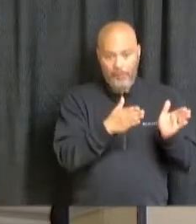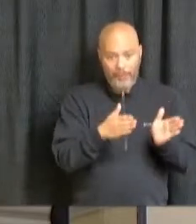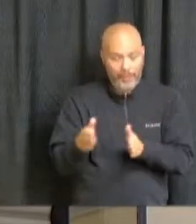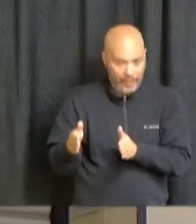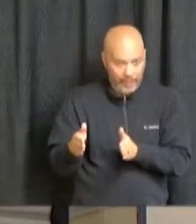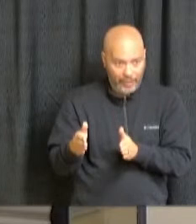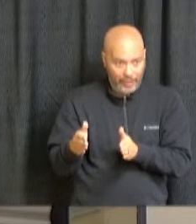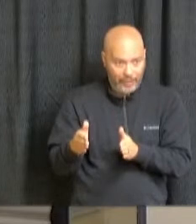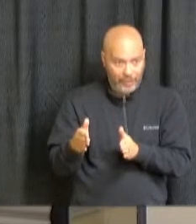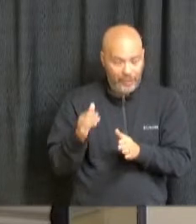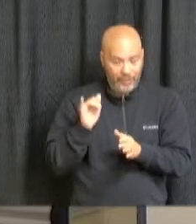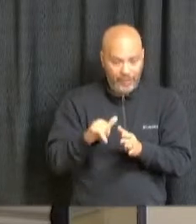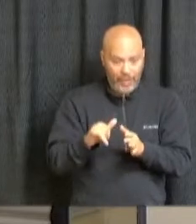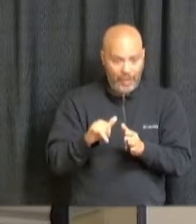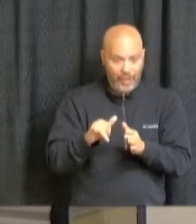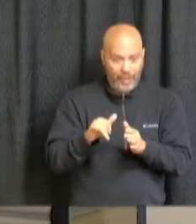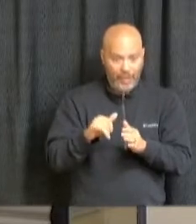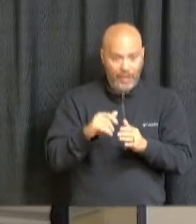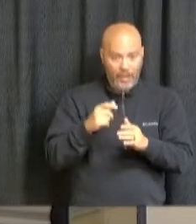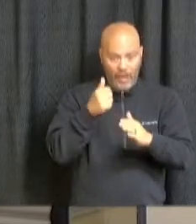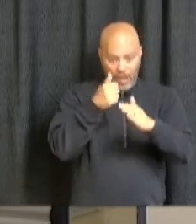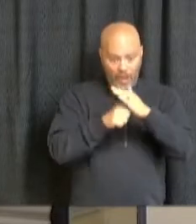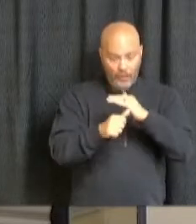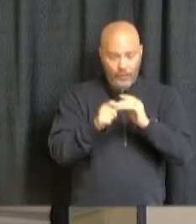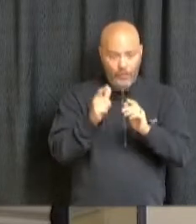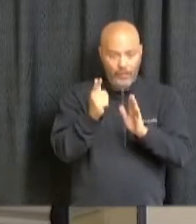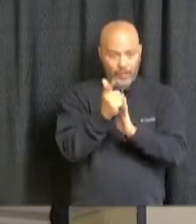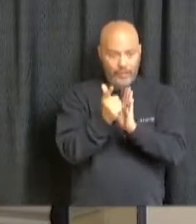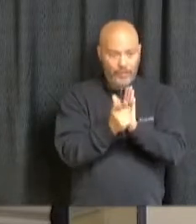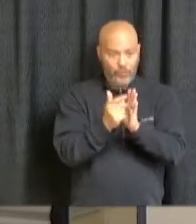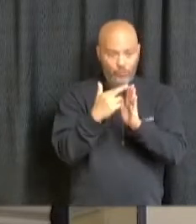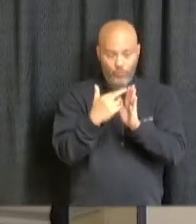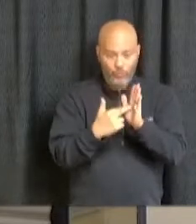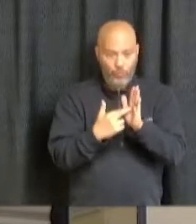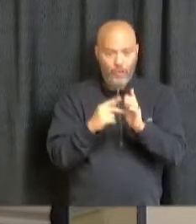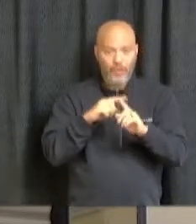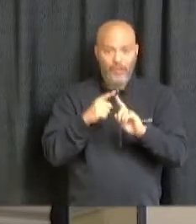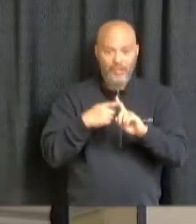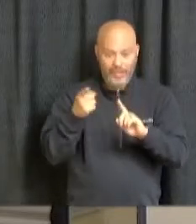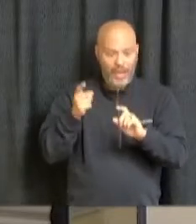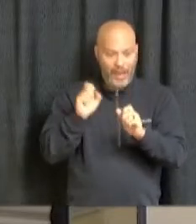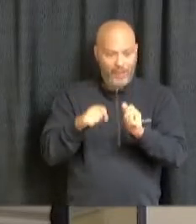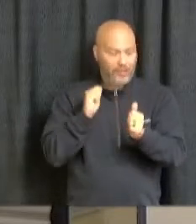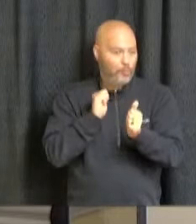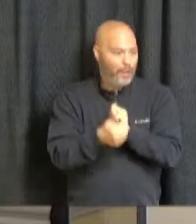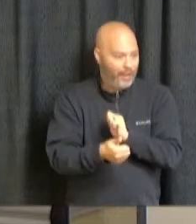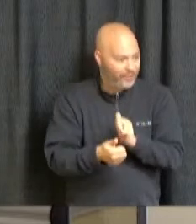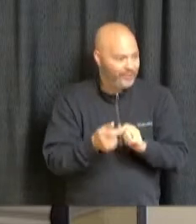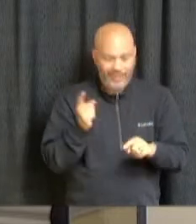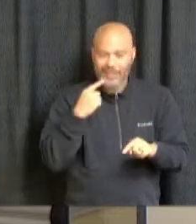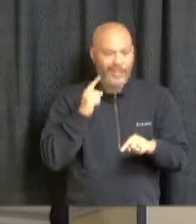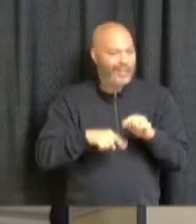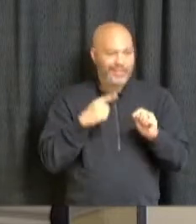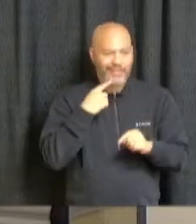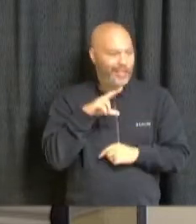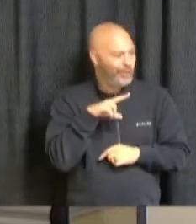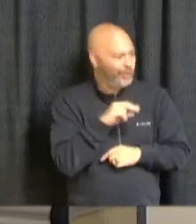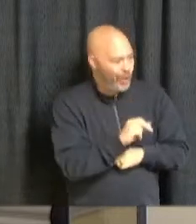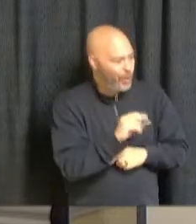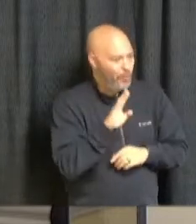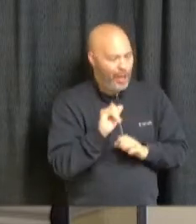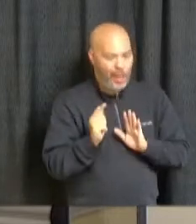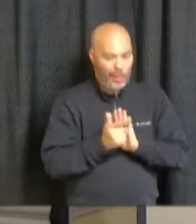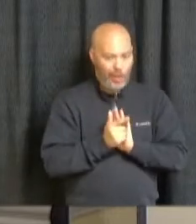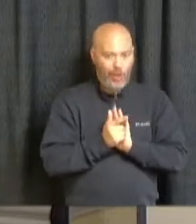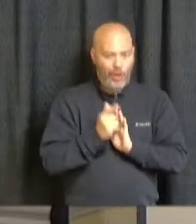plan that is within legal regulations, then they have to pass it. I mean, they cannot say no by